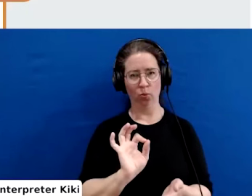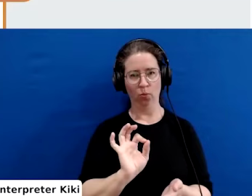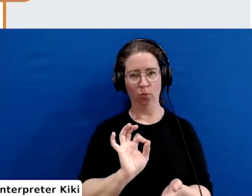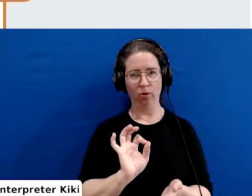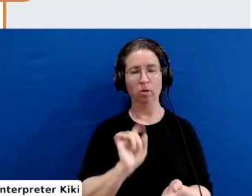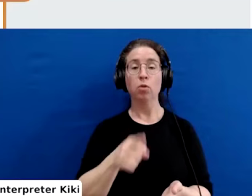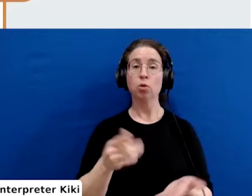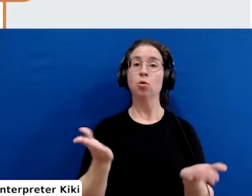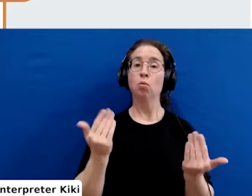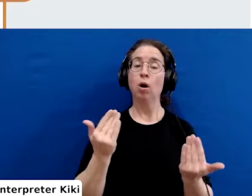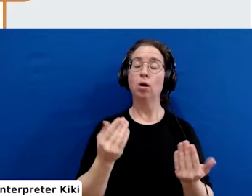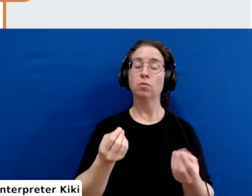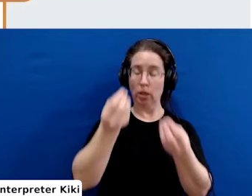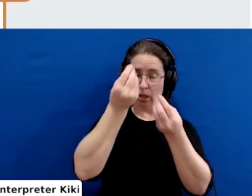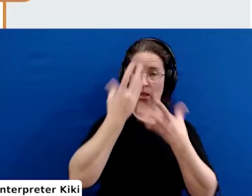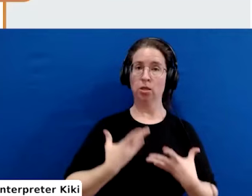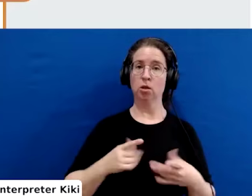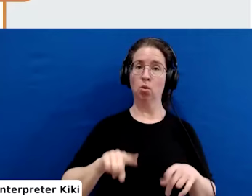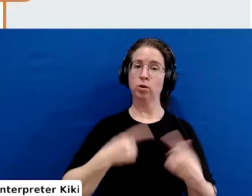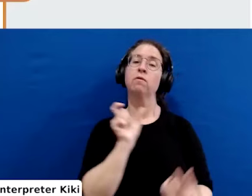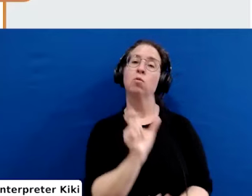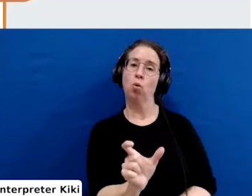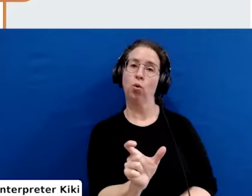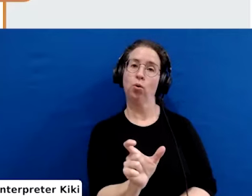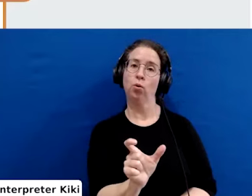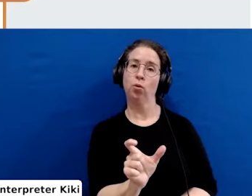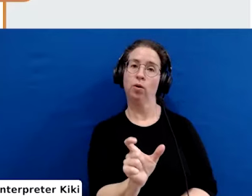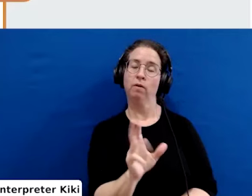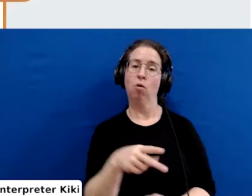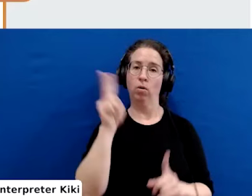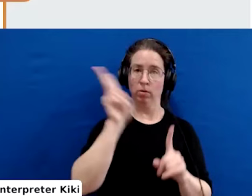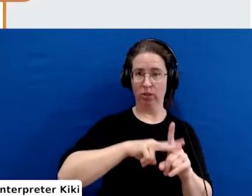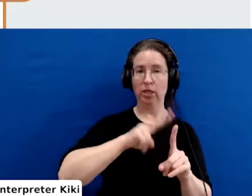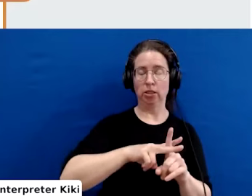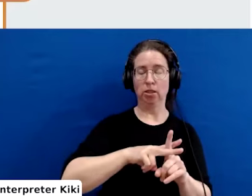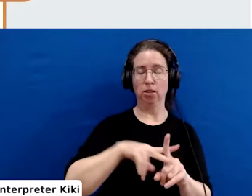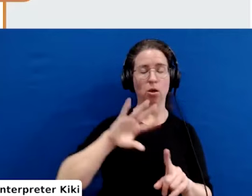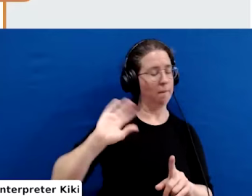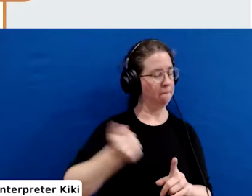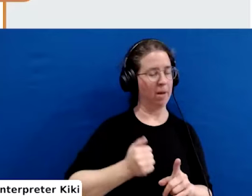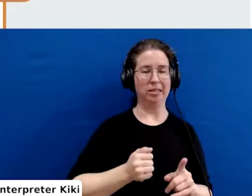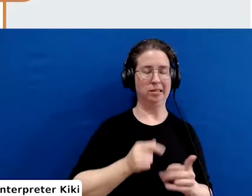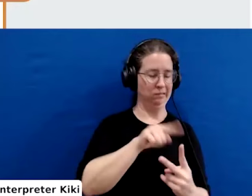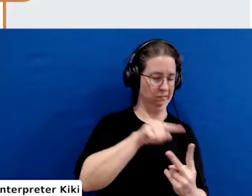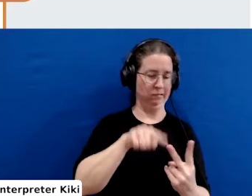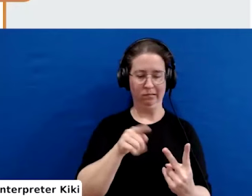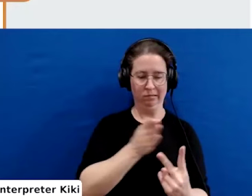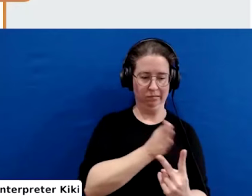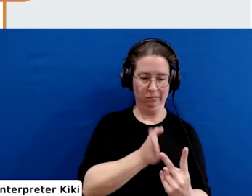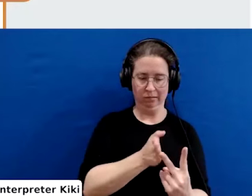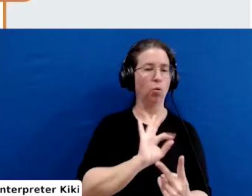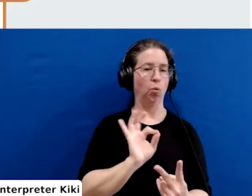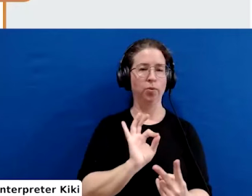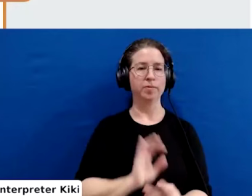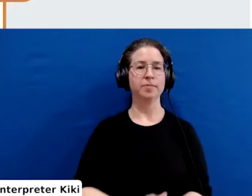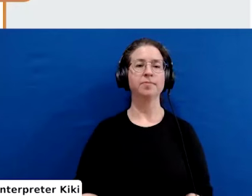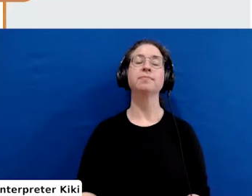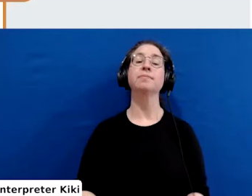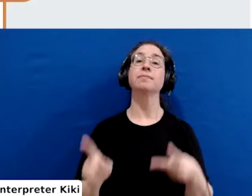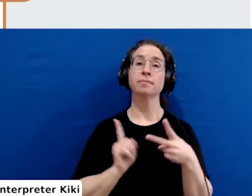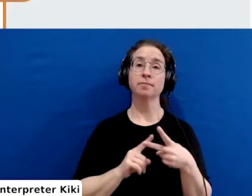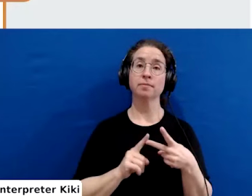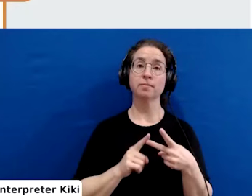you're welcome to nominate a different term in the Elevate application. The second key criteria